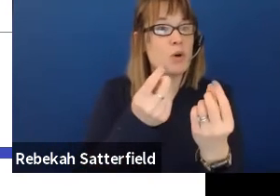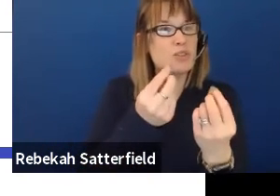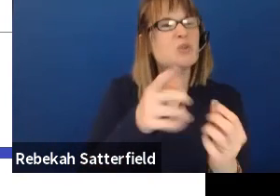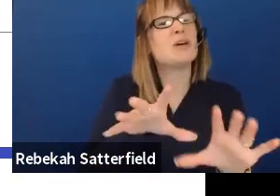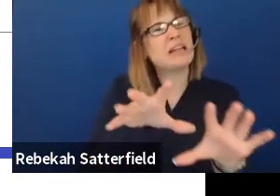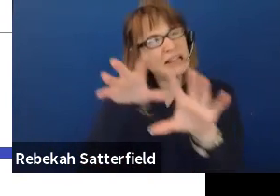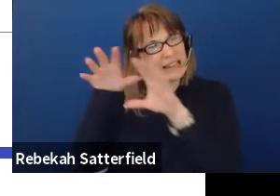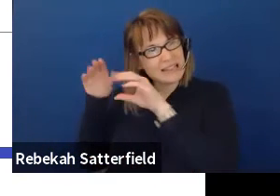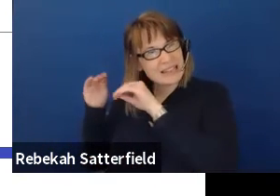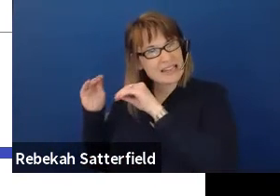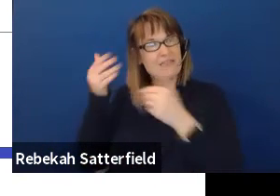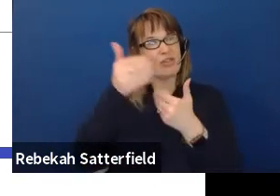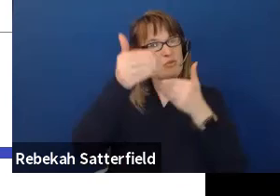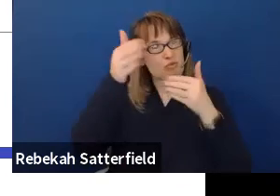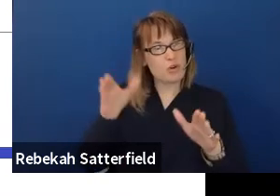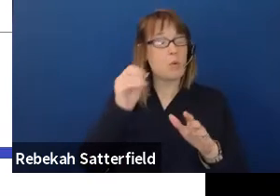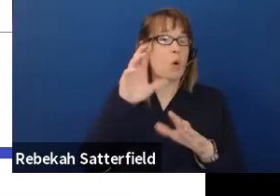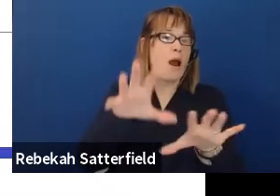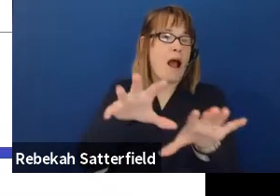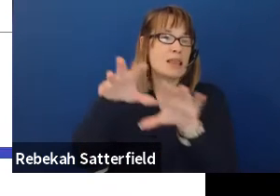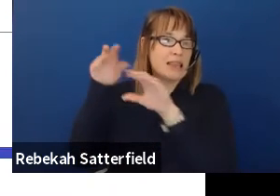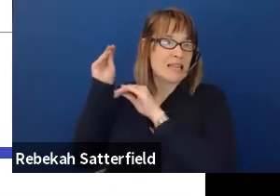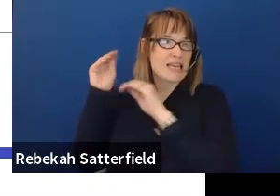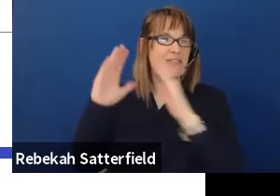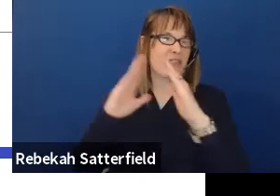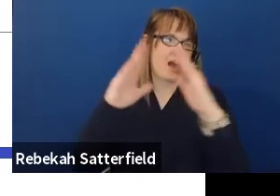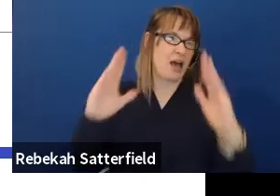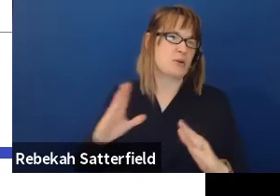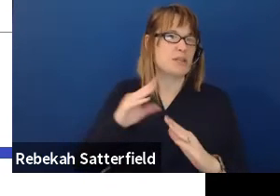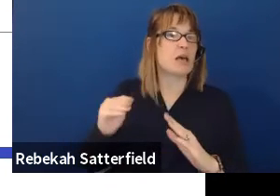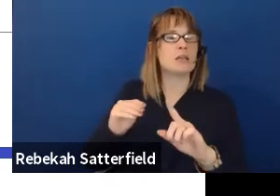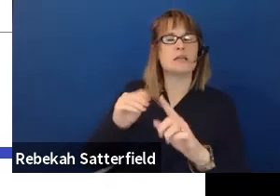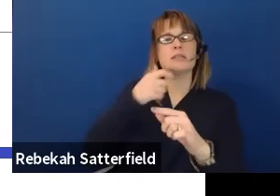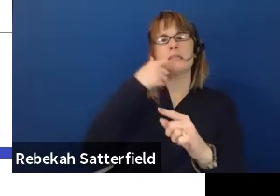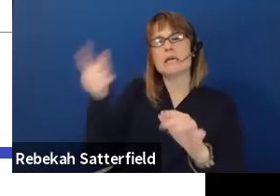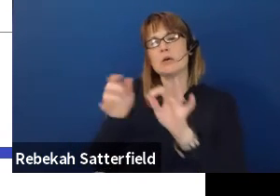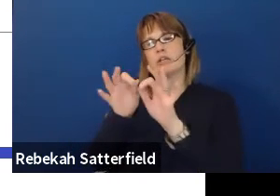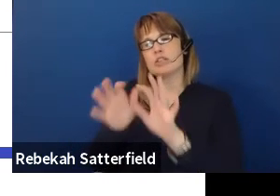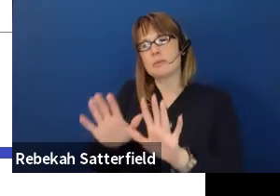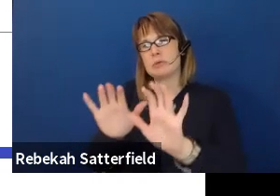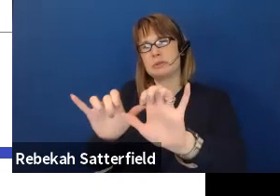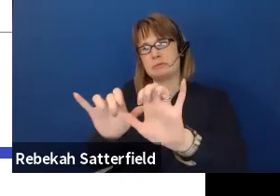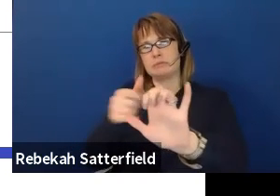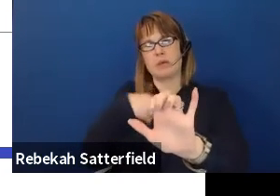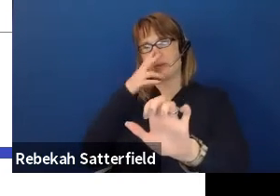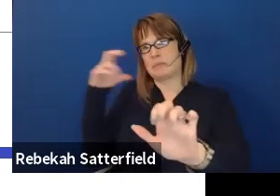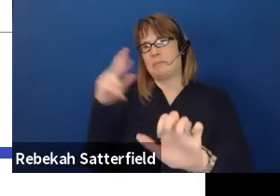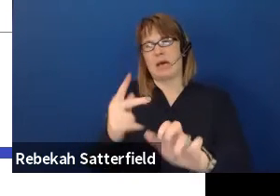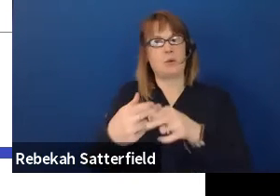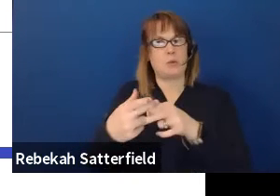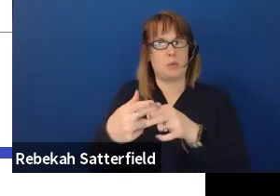walk out of the room or out of the house if you're at the house and instruct the interpreter to inform the LEP that you're going to be right back.